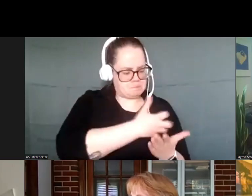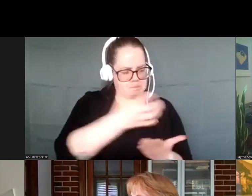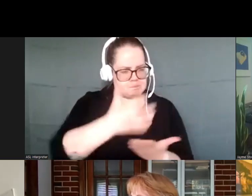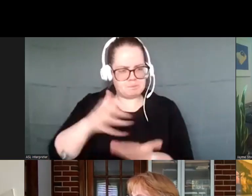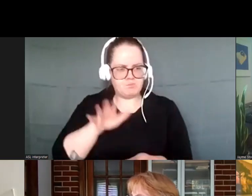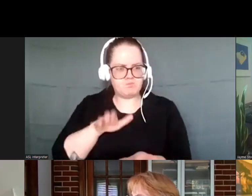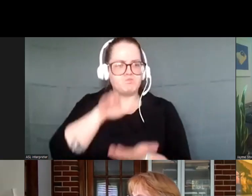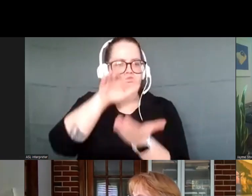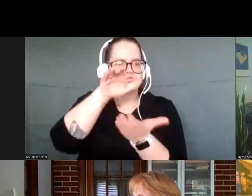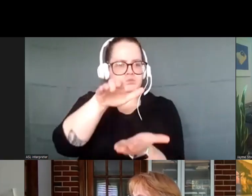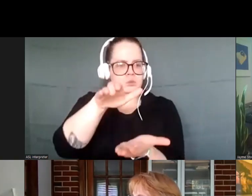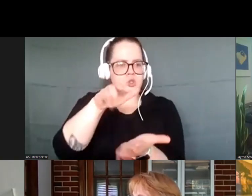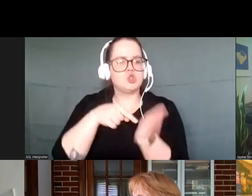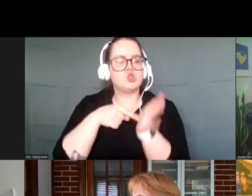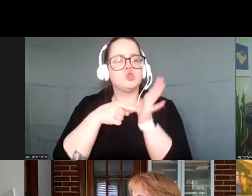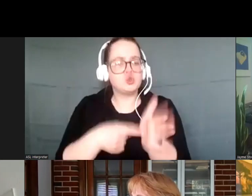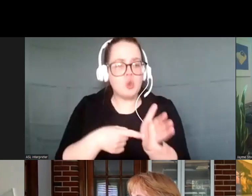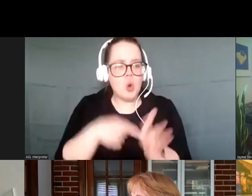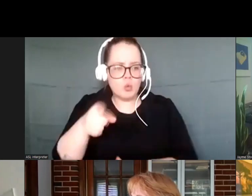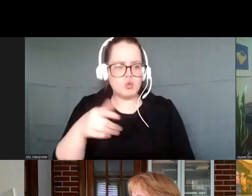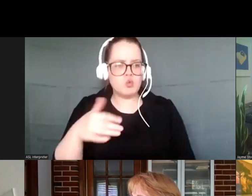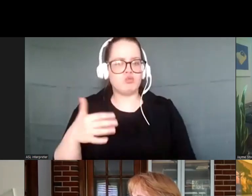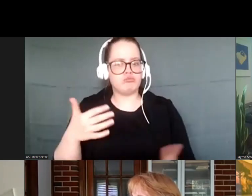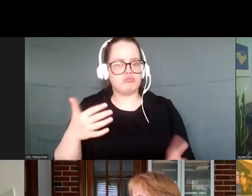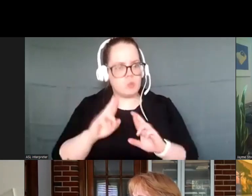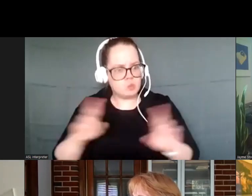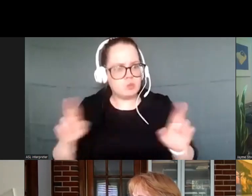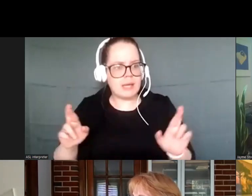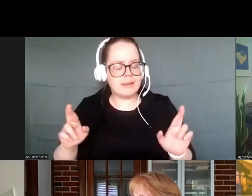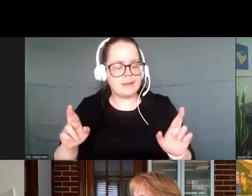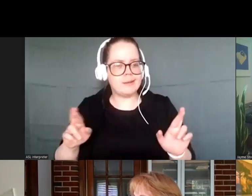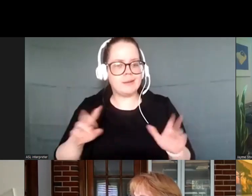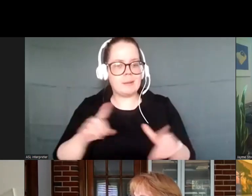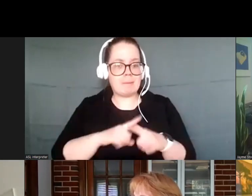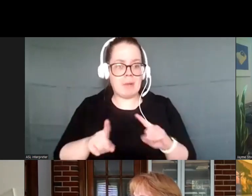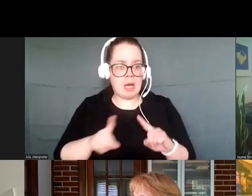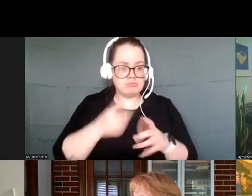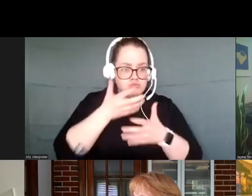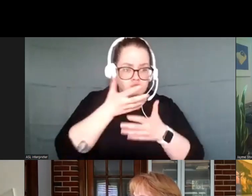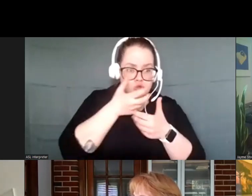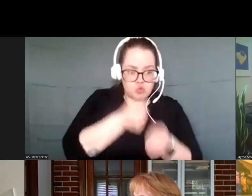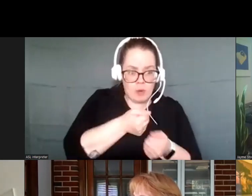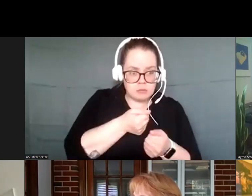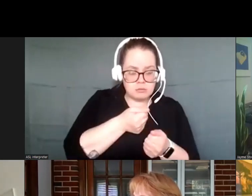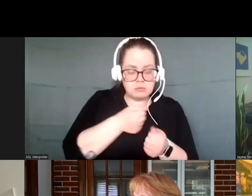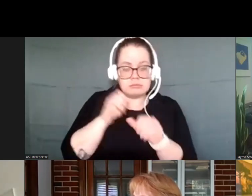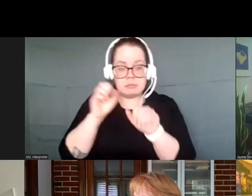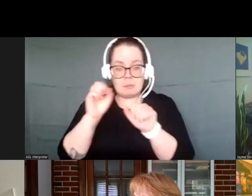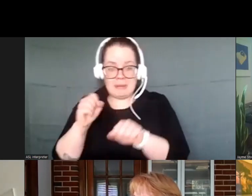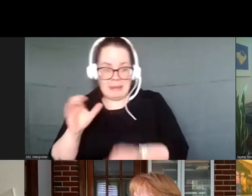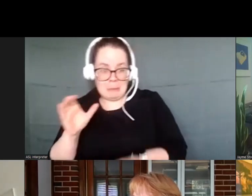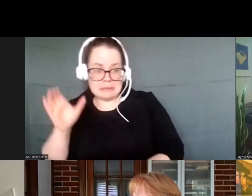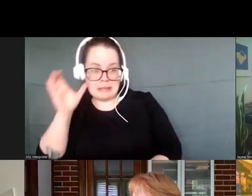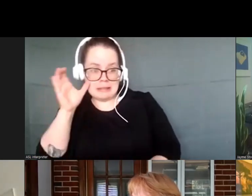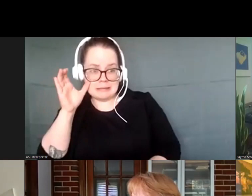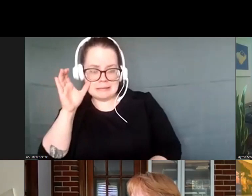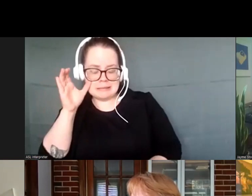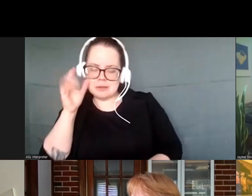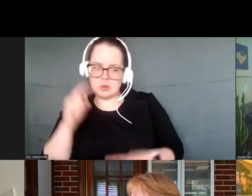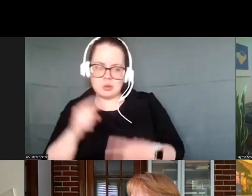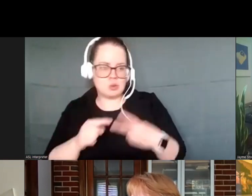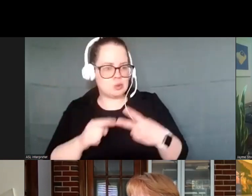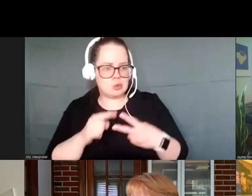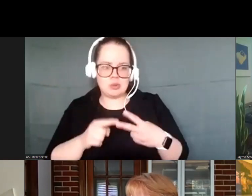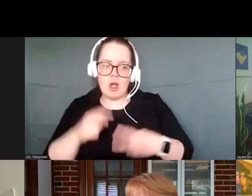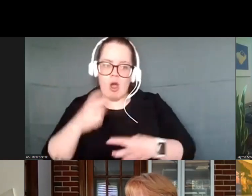like trust and being able to listen, I think are two things that seems to be very hard for artists